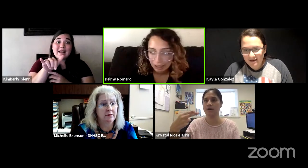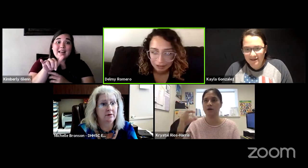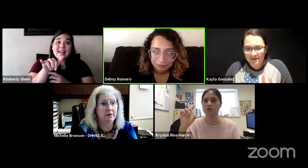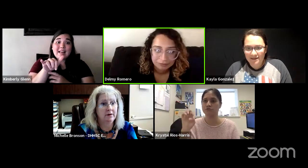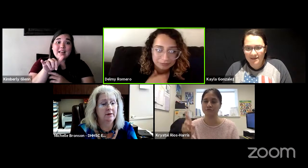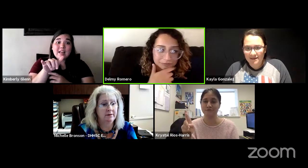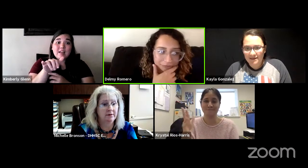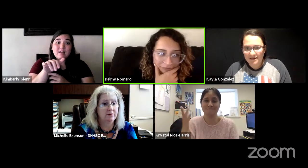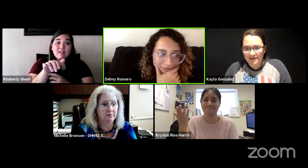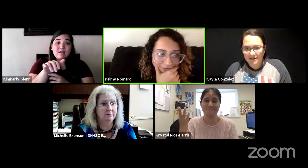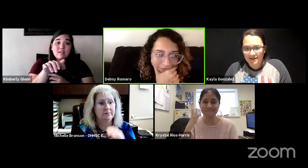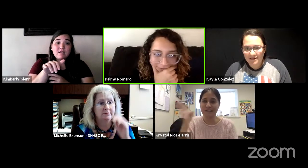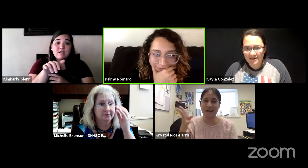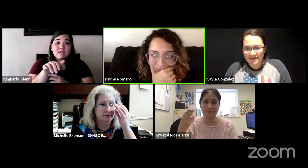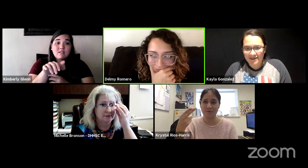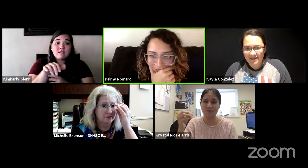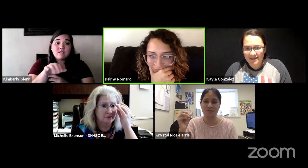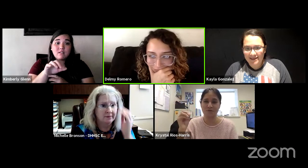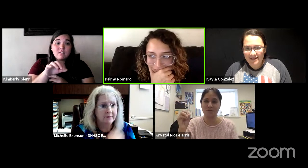Frank.